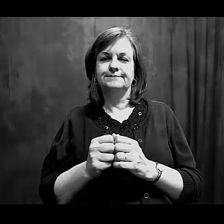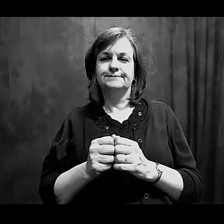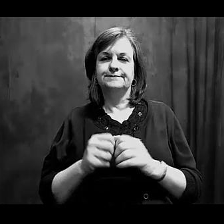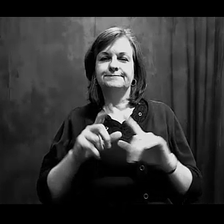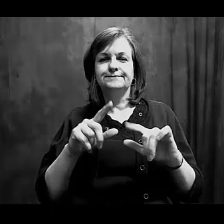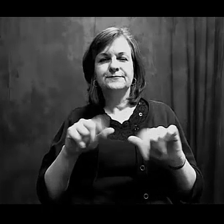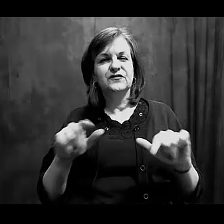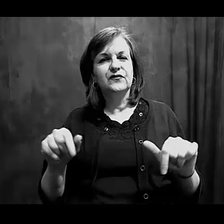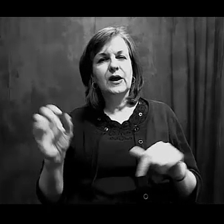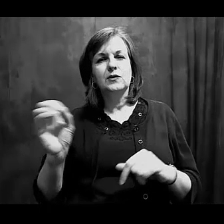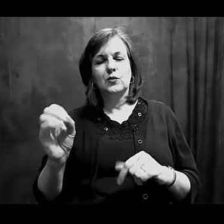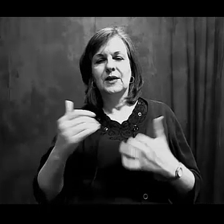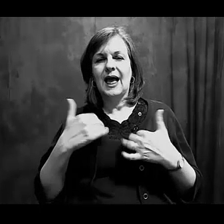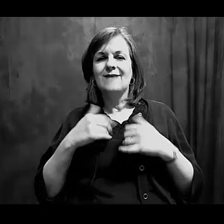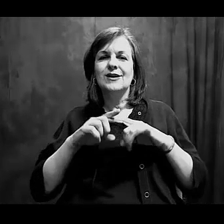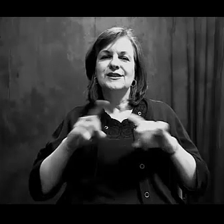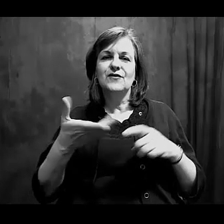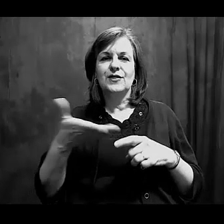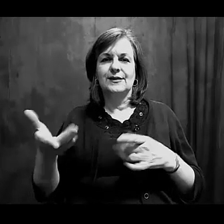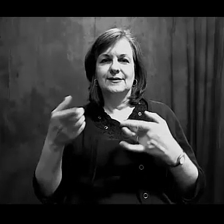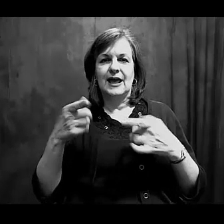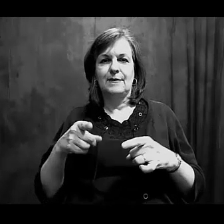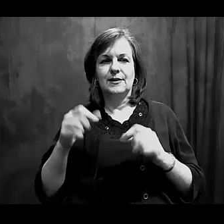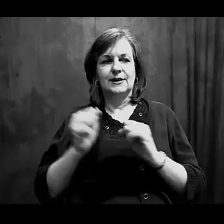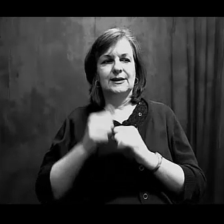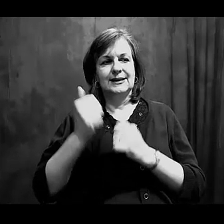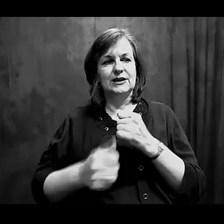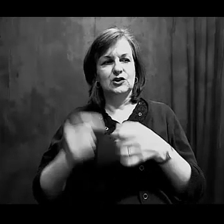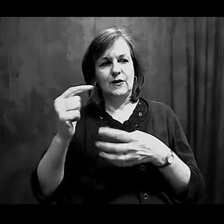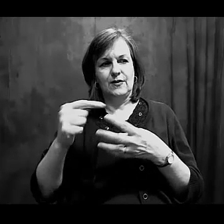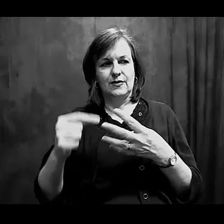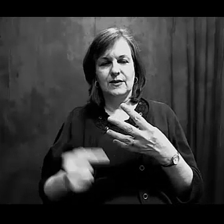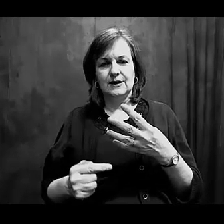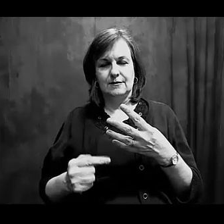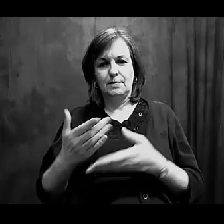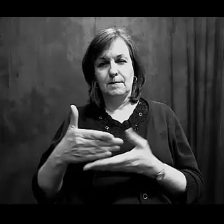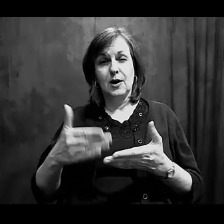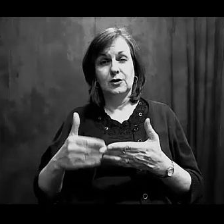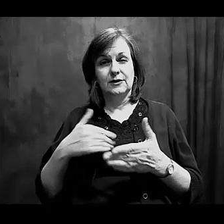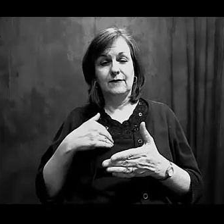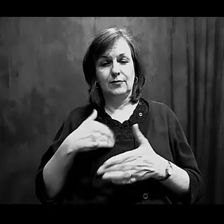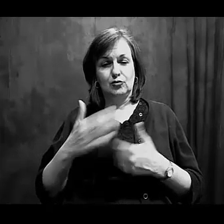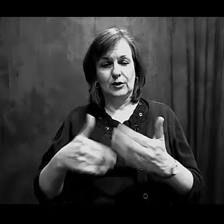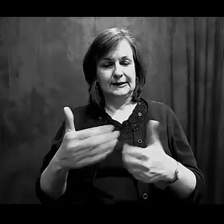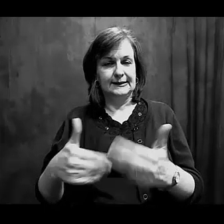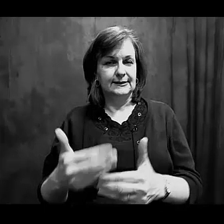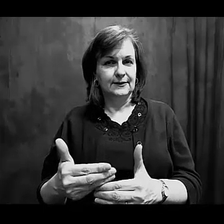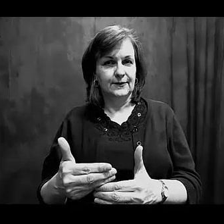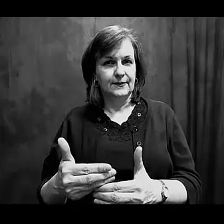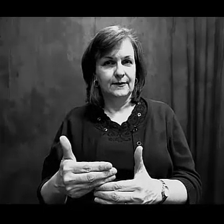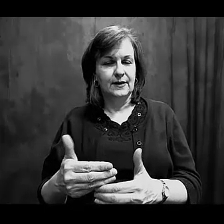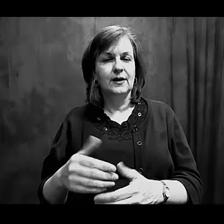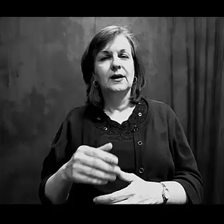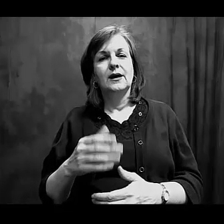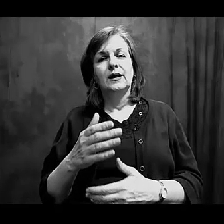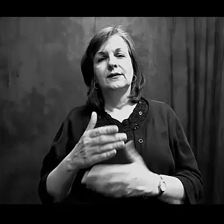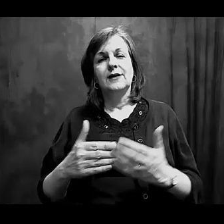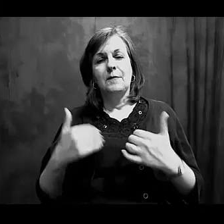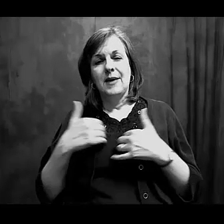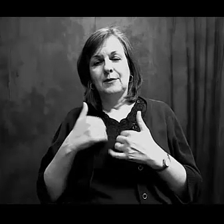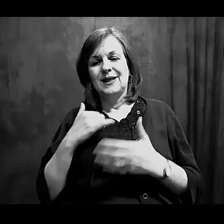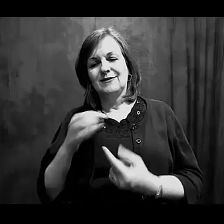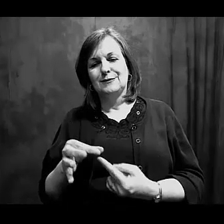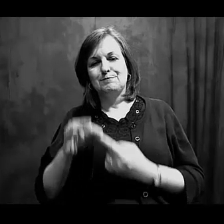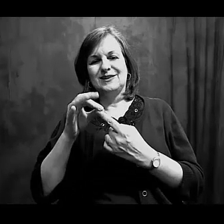different things to occur in each of these stages. And we're looking for